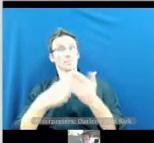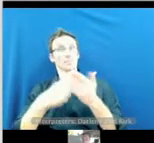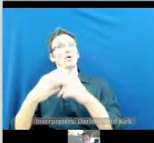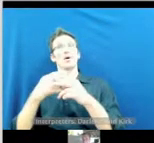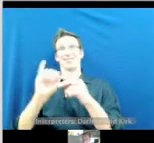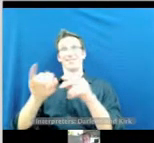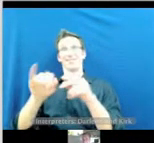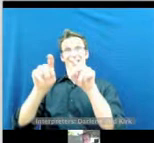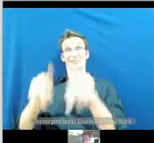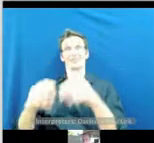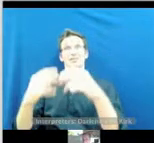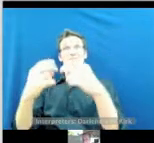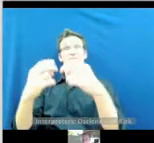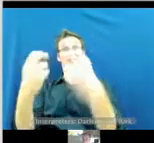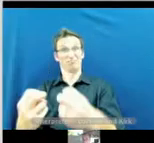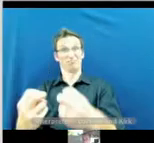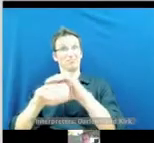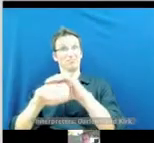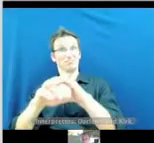provider.